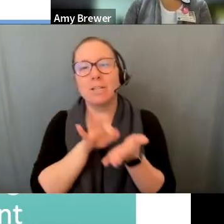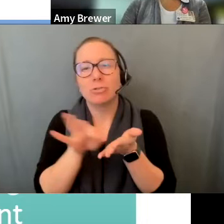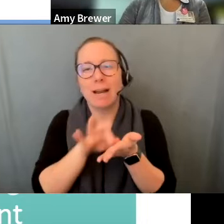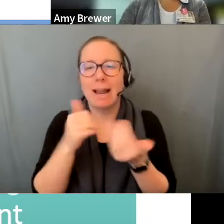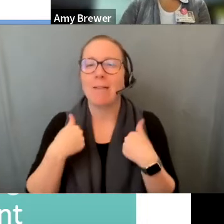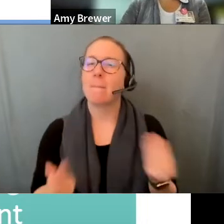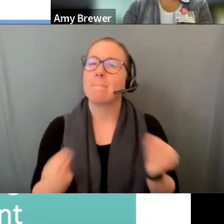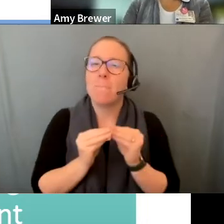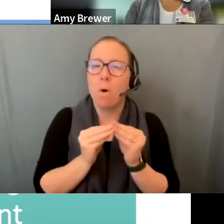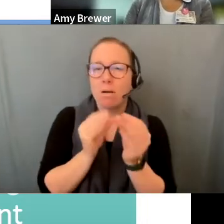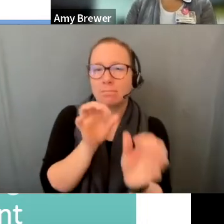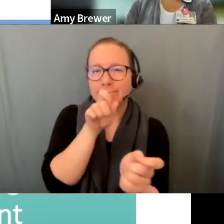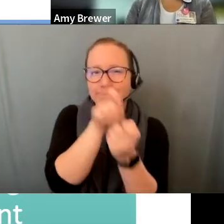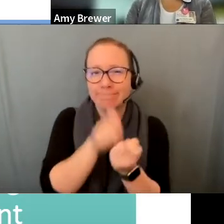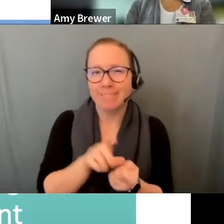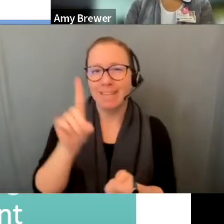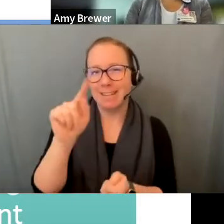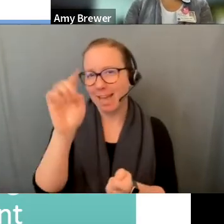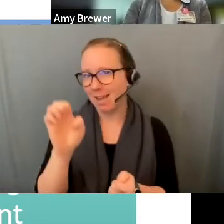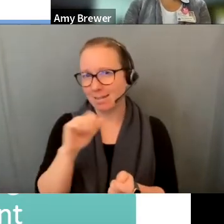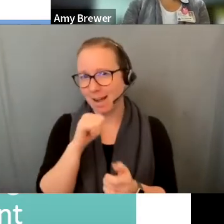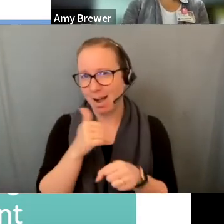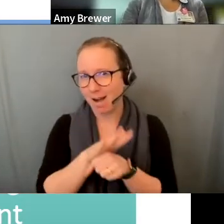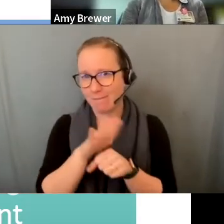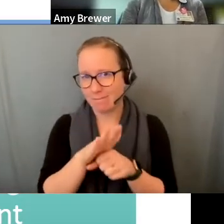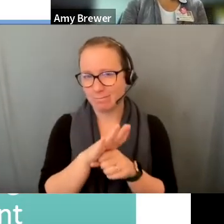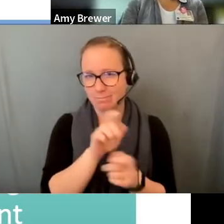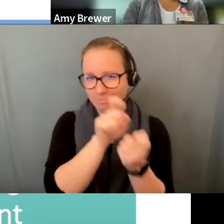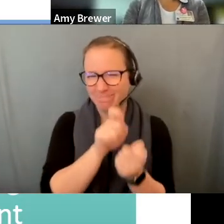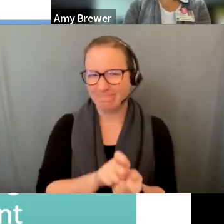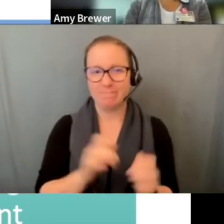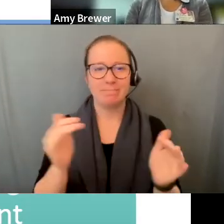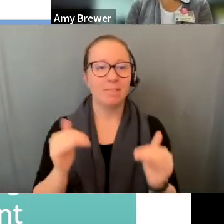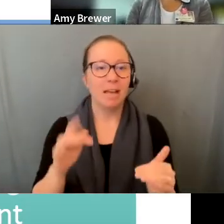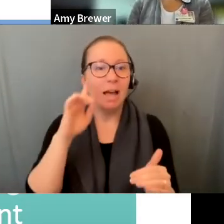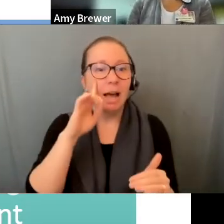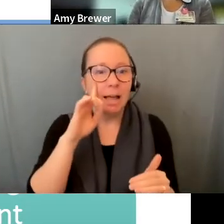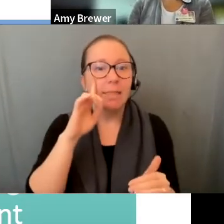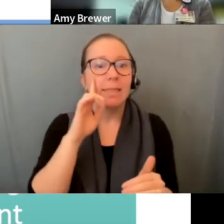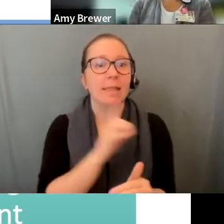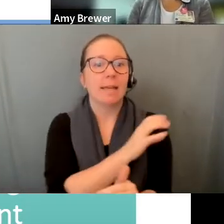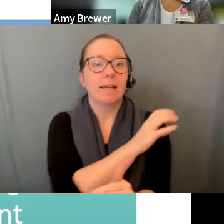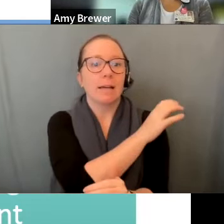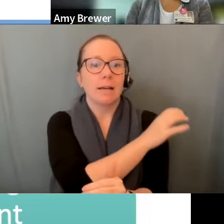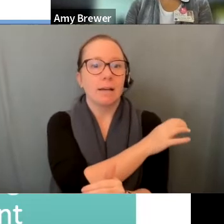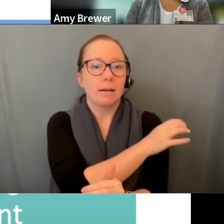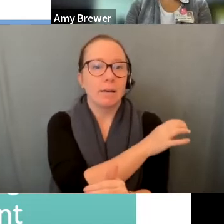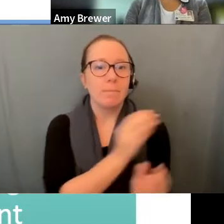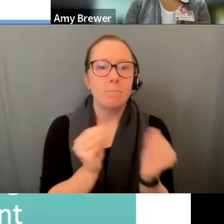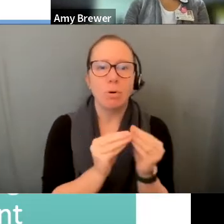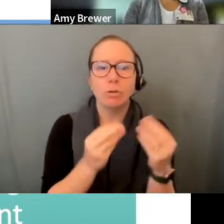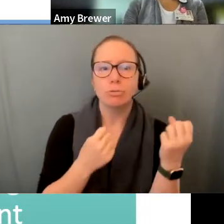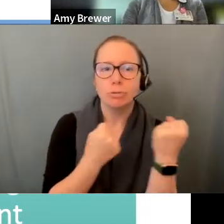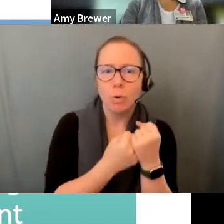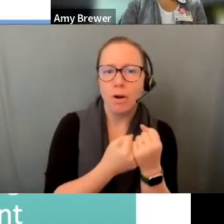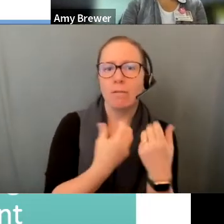aren't strong enough yet. I think that payment should be made to clinicians for addressing prevention and cessation treatment. Really